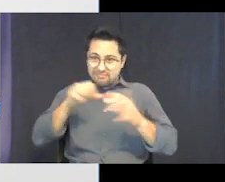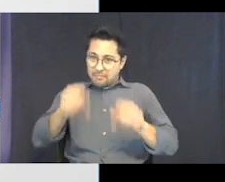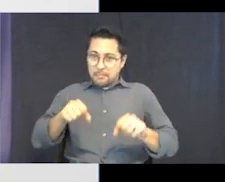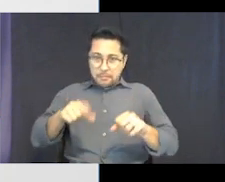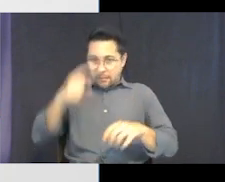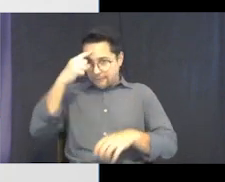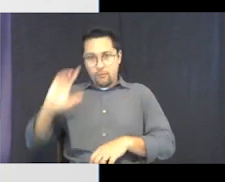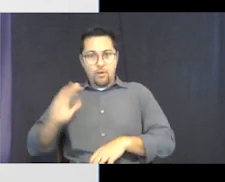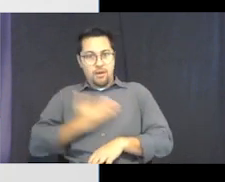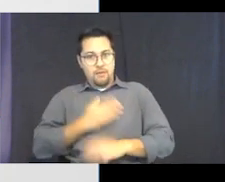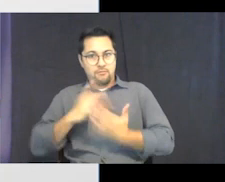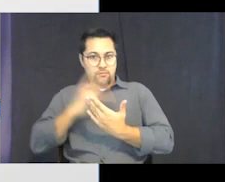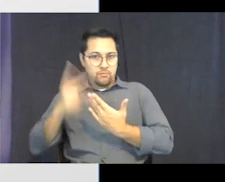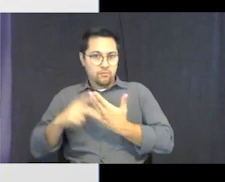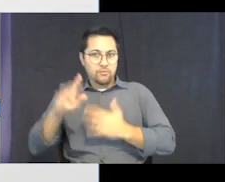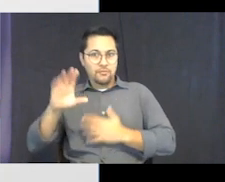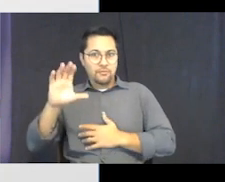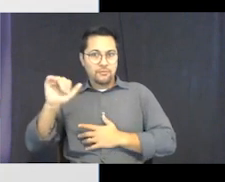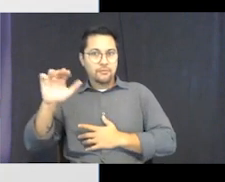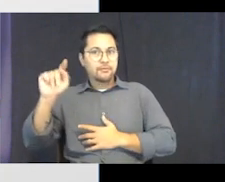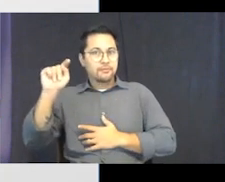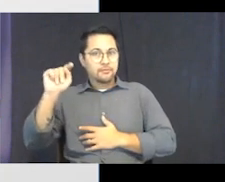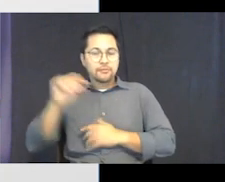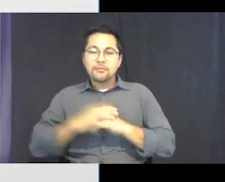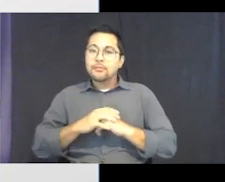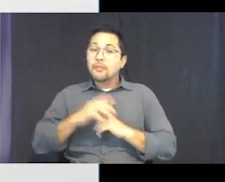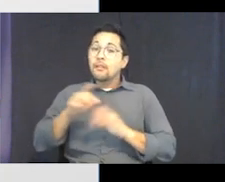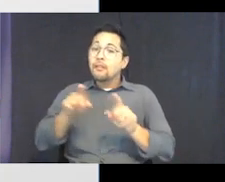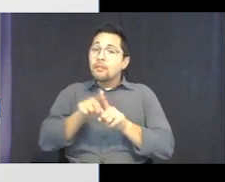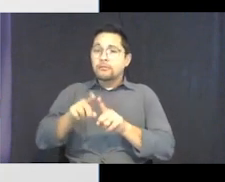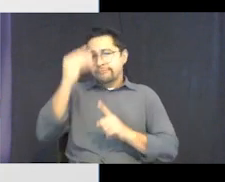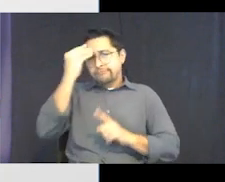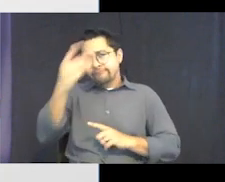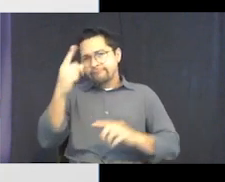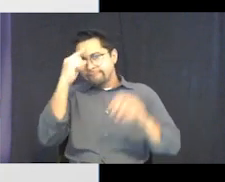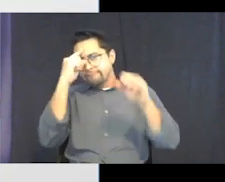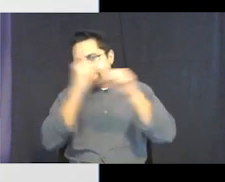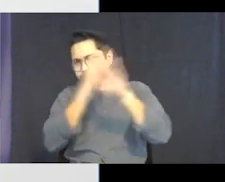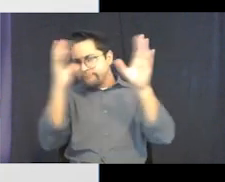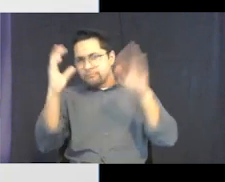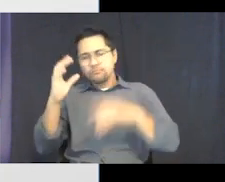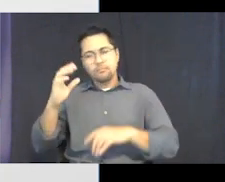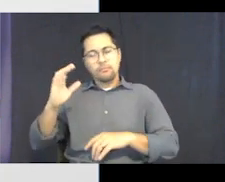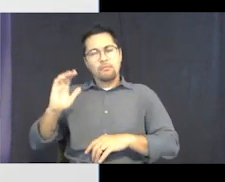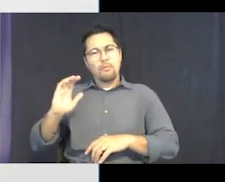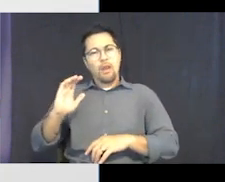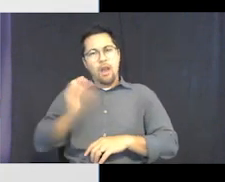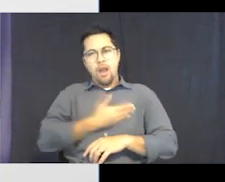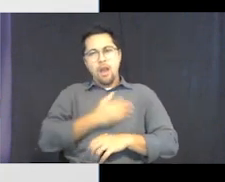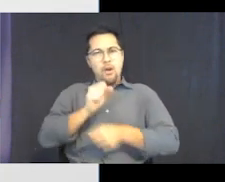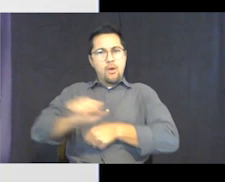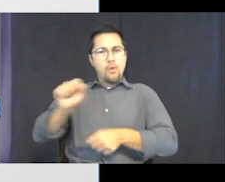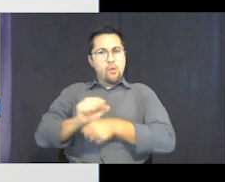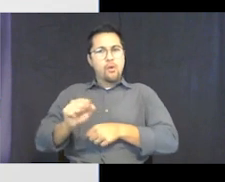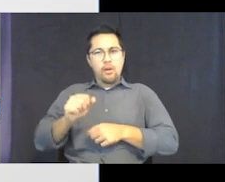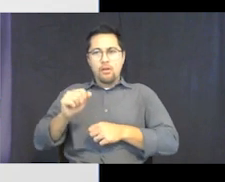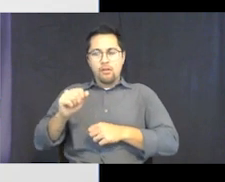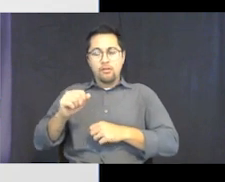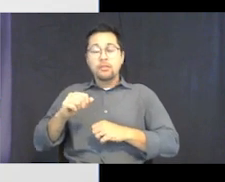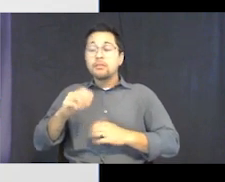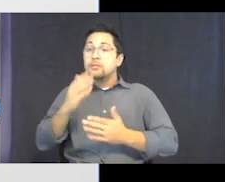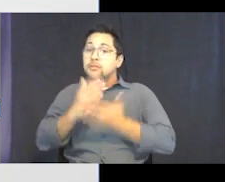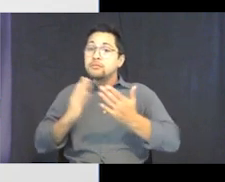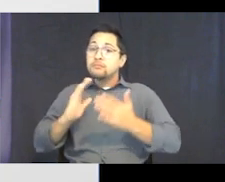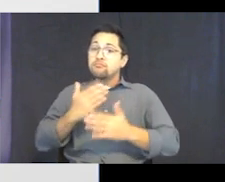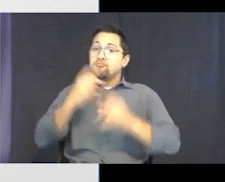CAT services. And just to give you an idea of just the great work that CAT teams really try to achieve. So some of the